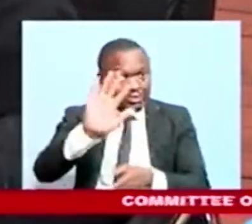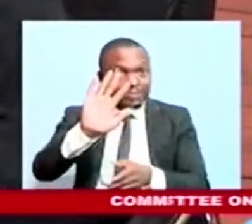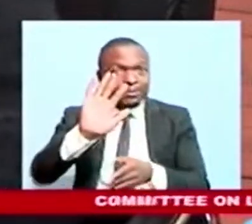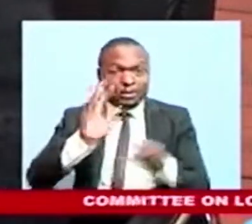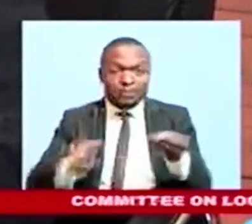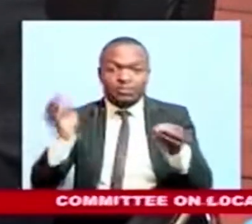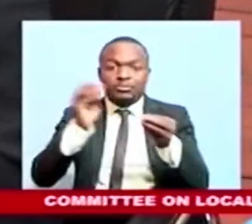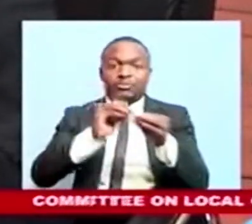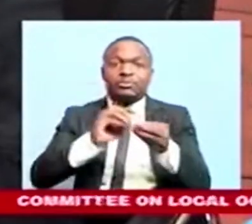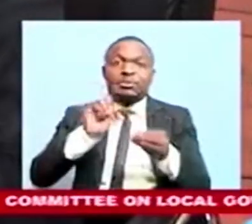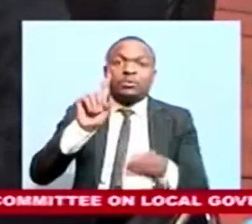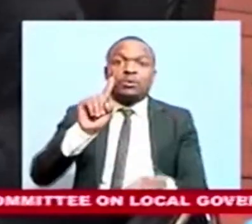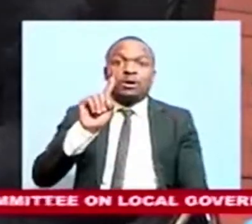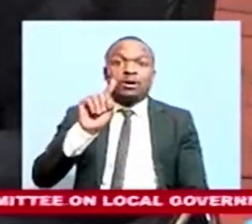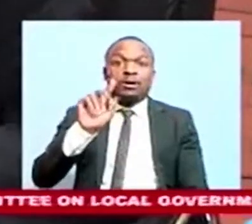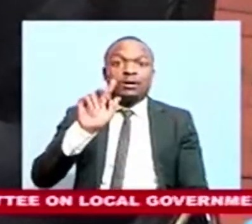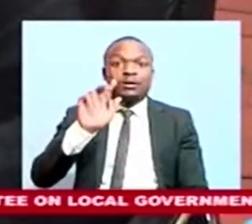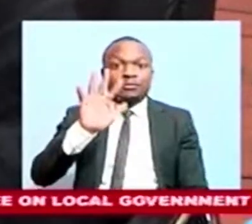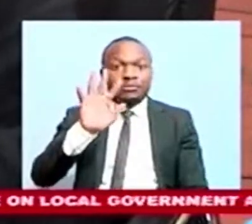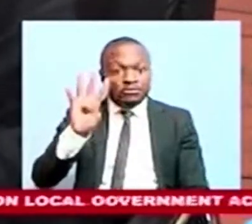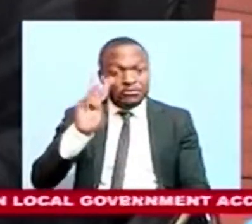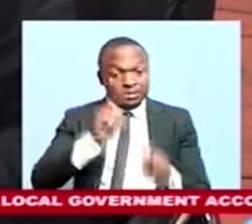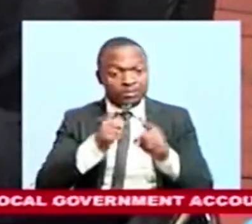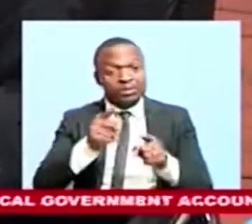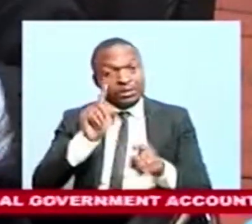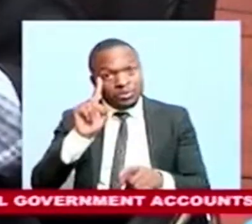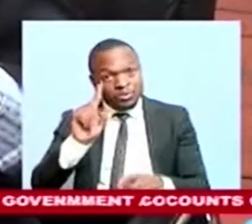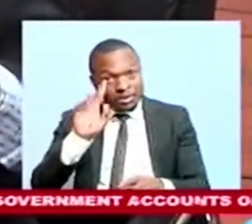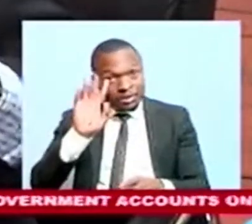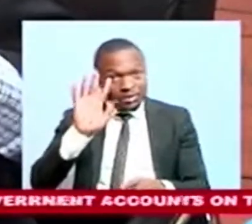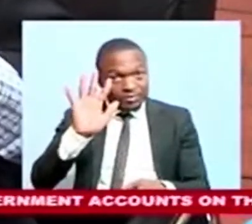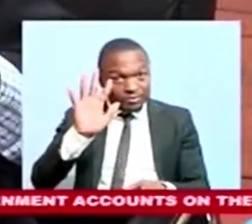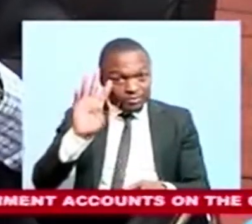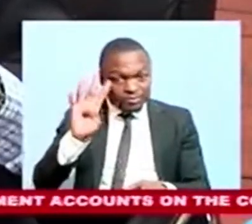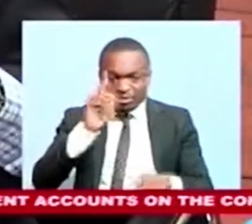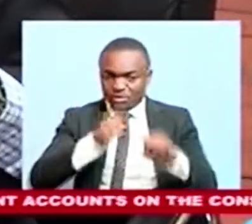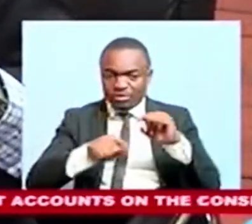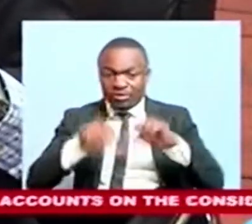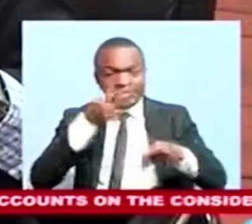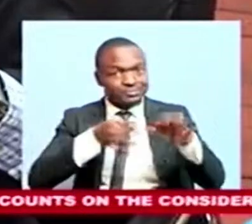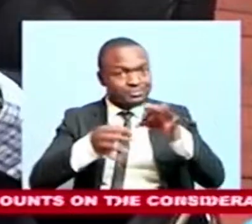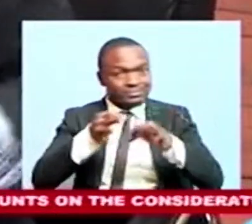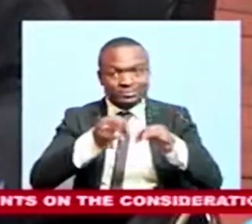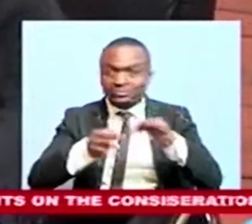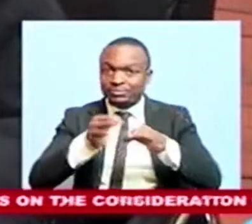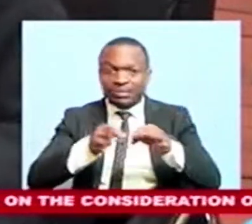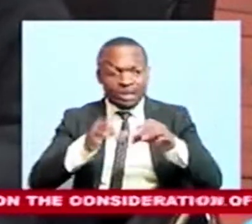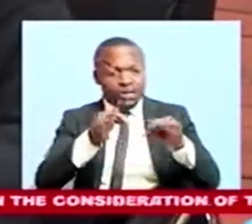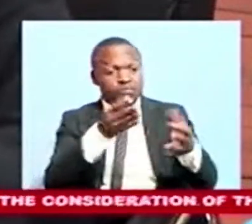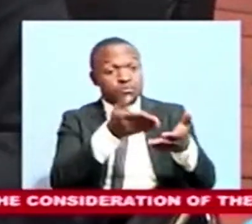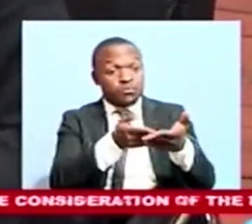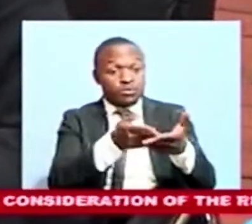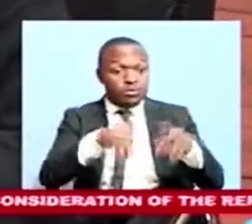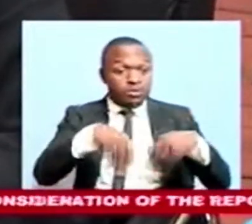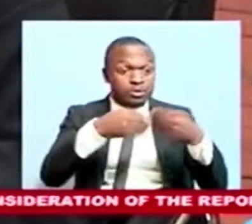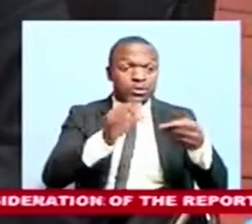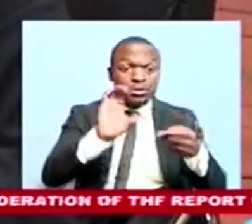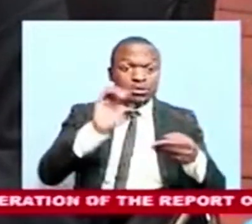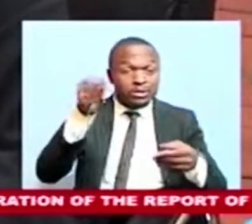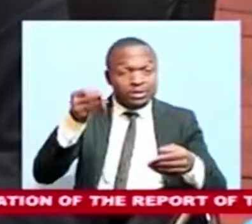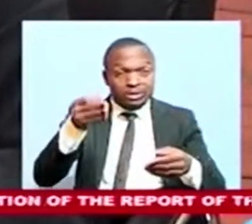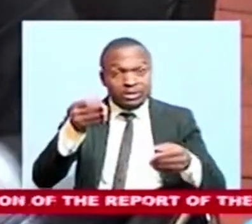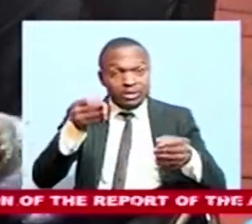to 154. But with this 154, you cannot explain, Chair, whether this went to CDF committee